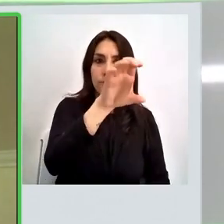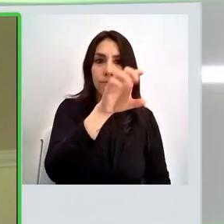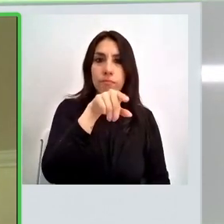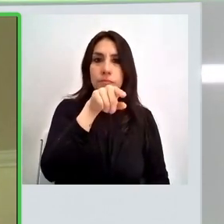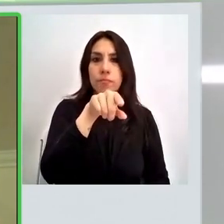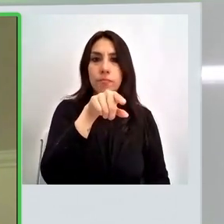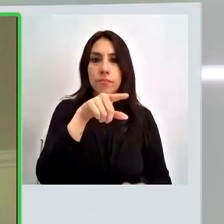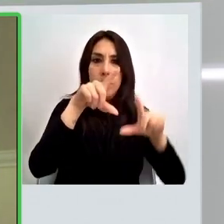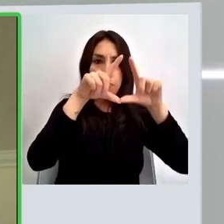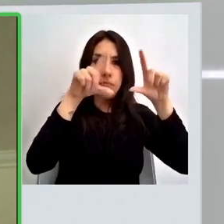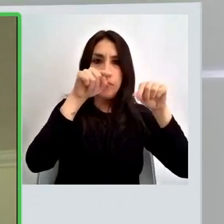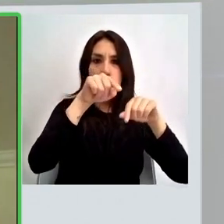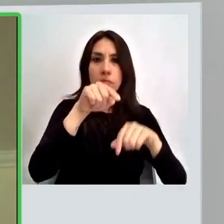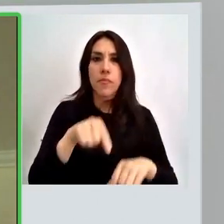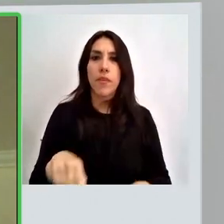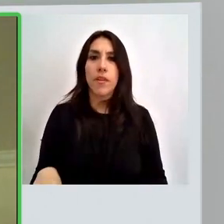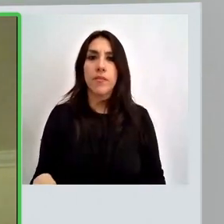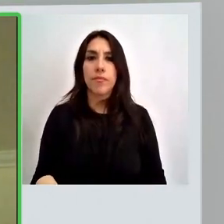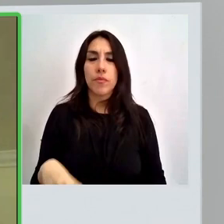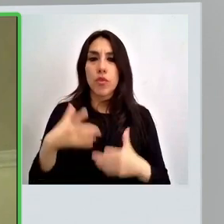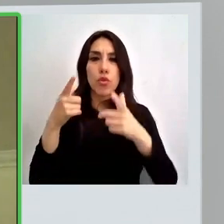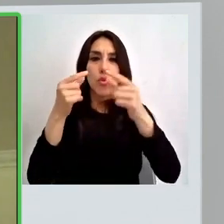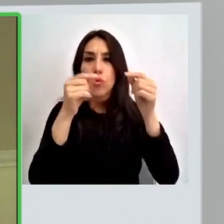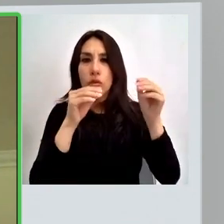And we gave a 3-year